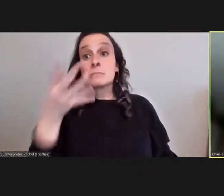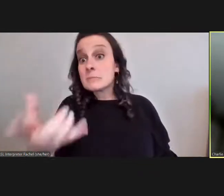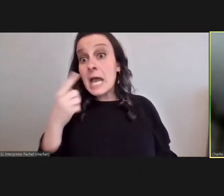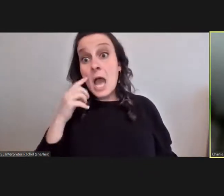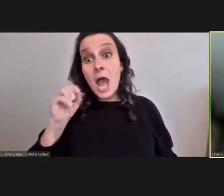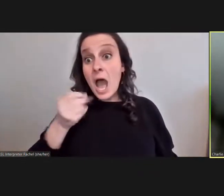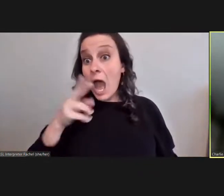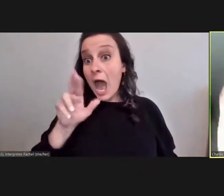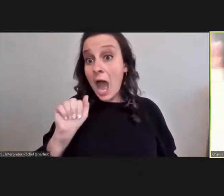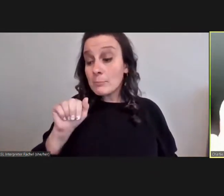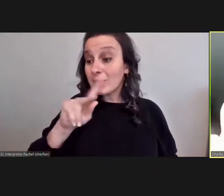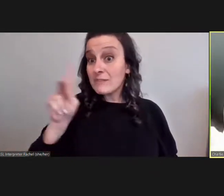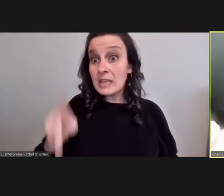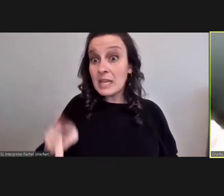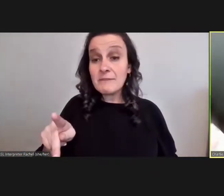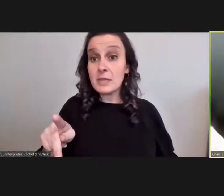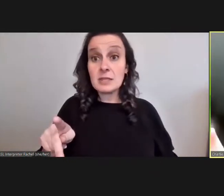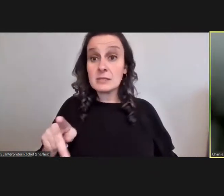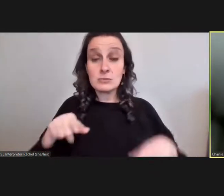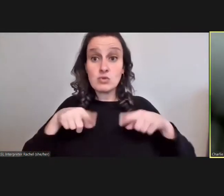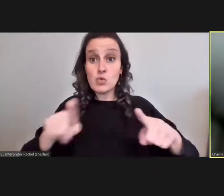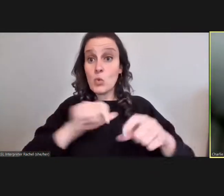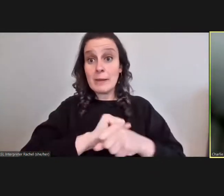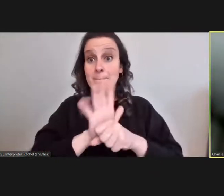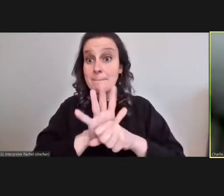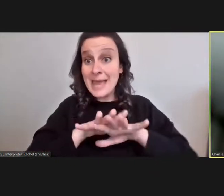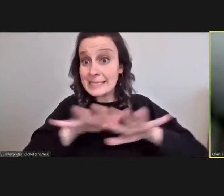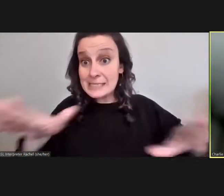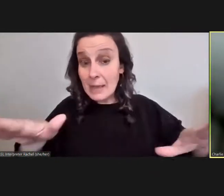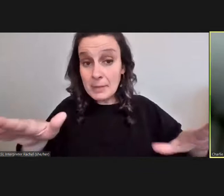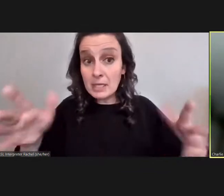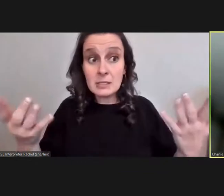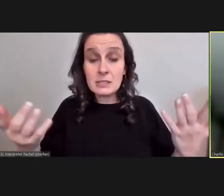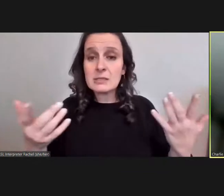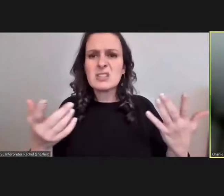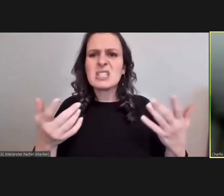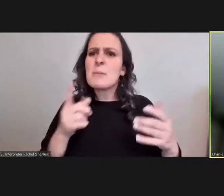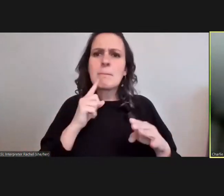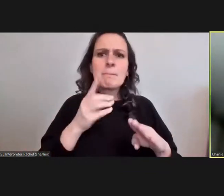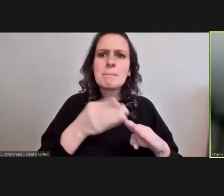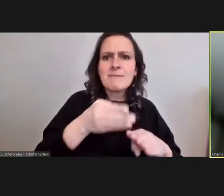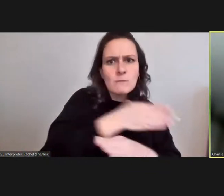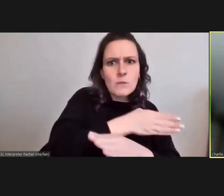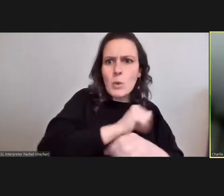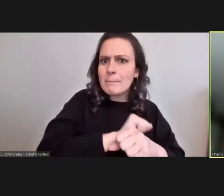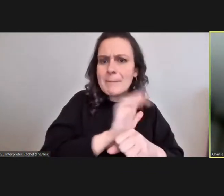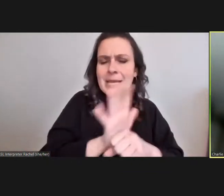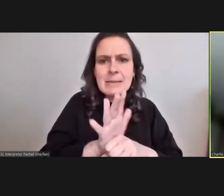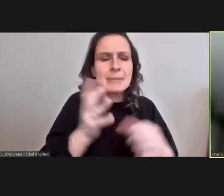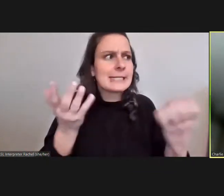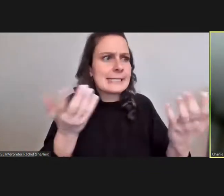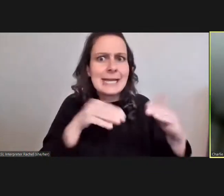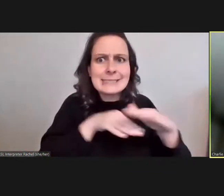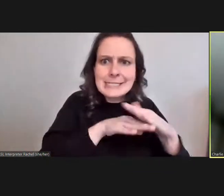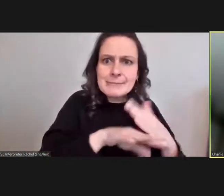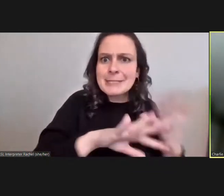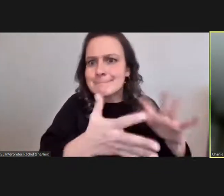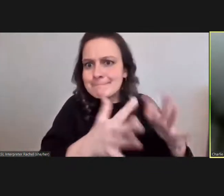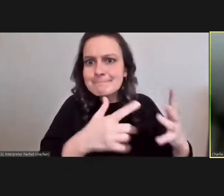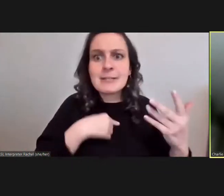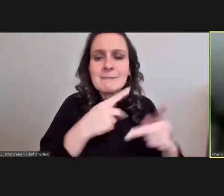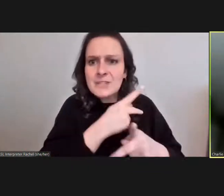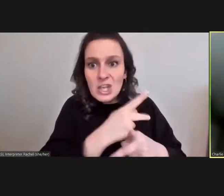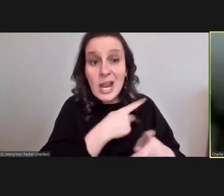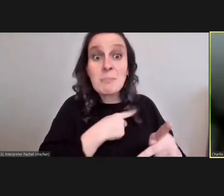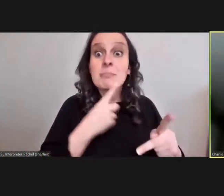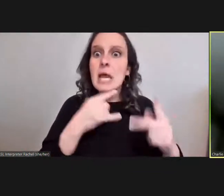the pandemic went from 0 to 60 when it comes to accessibility. They've just been doing amazing work and always actually now